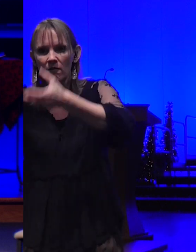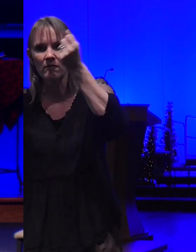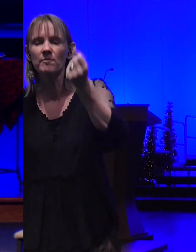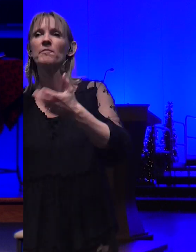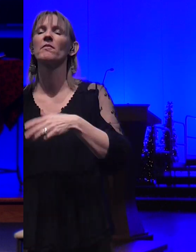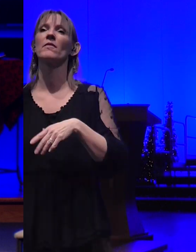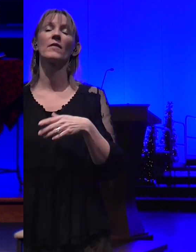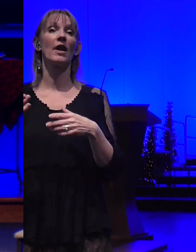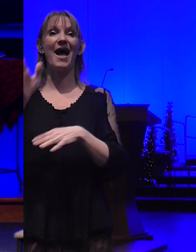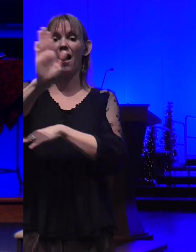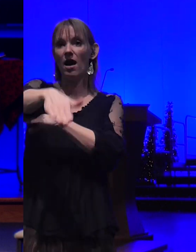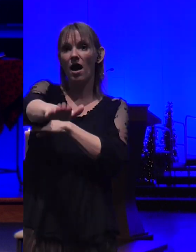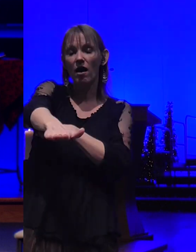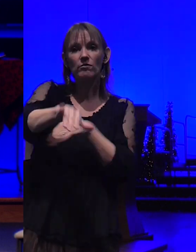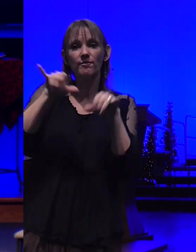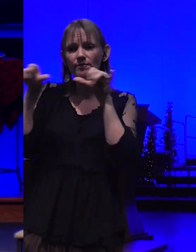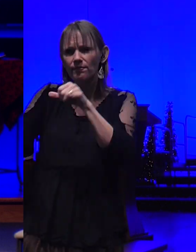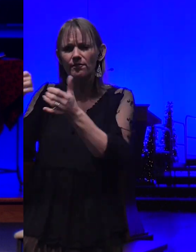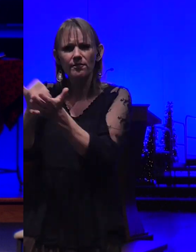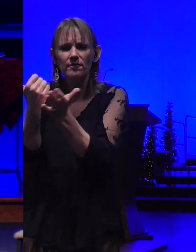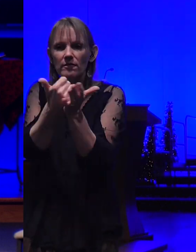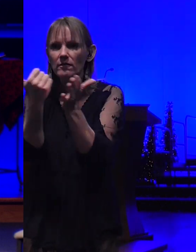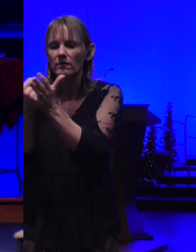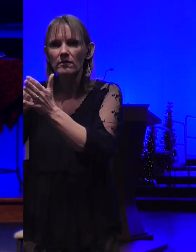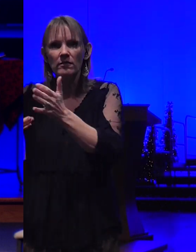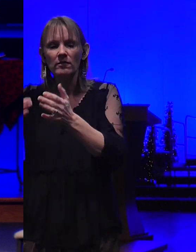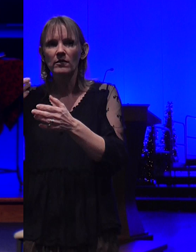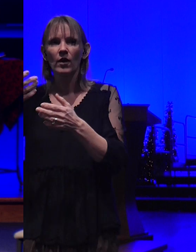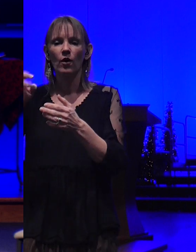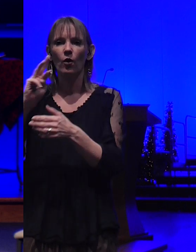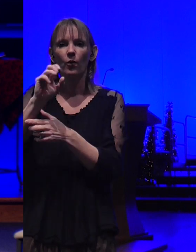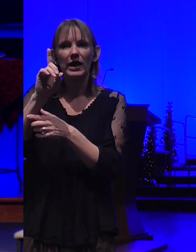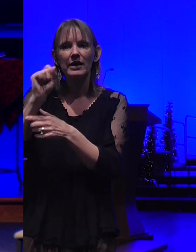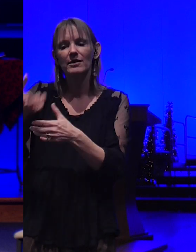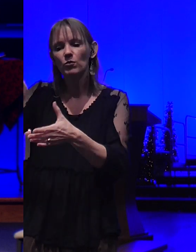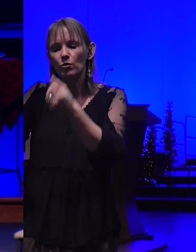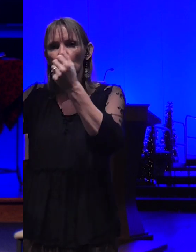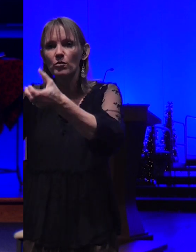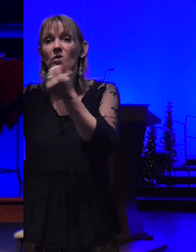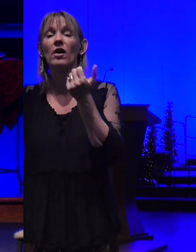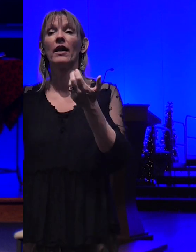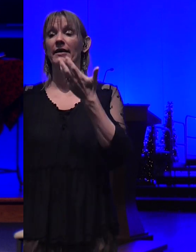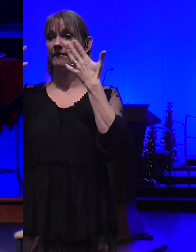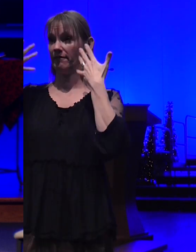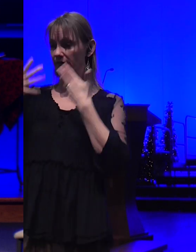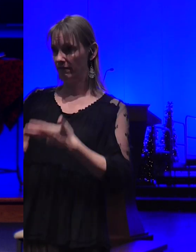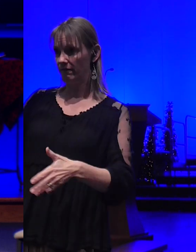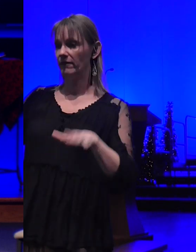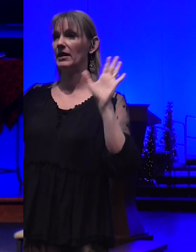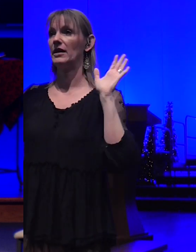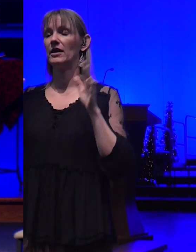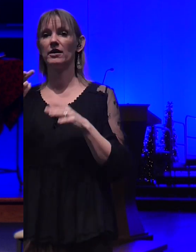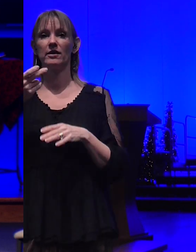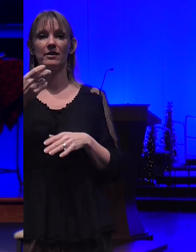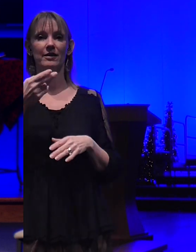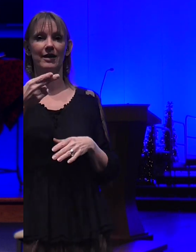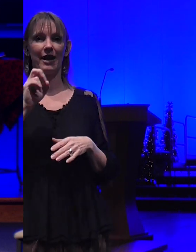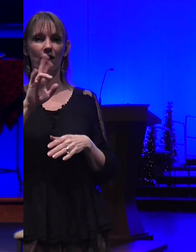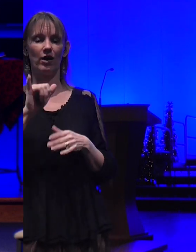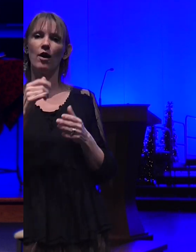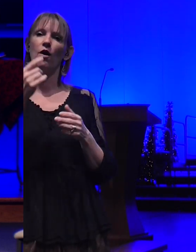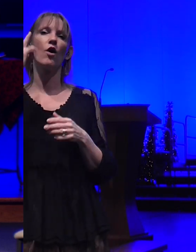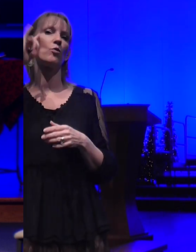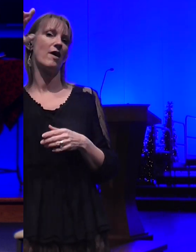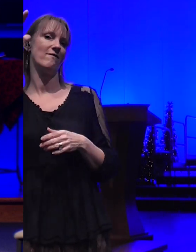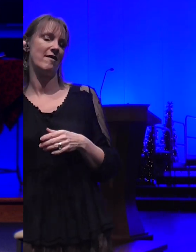trees, spent most of the afternoon doing that. And then at the end of that, when they were done, Harry pressed a quarter